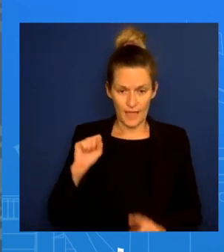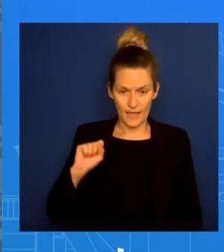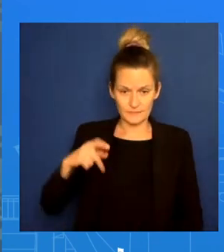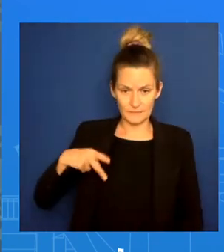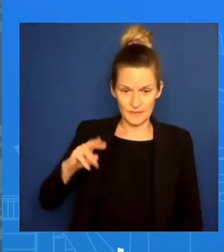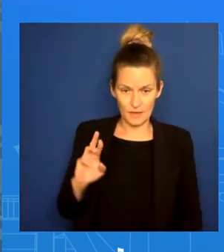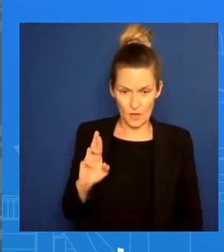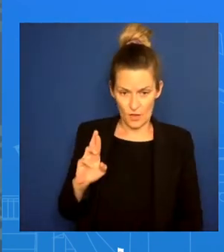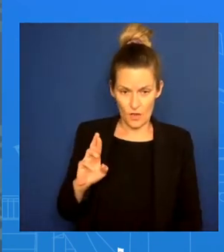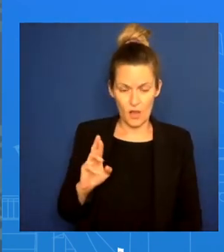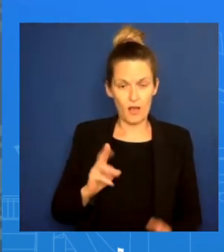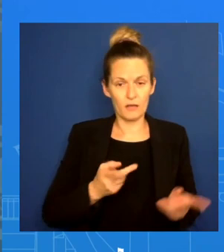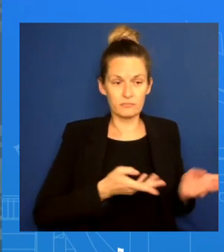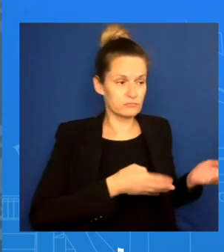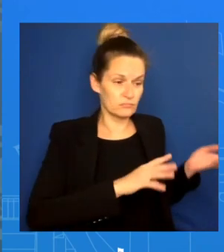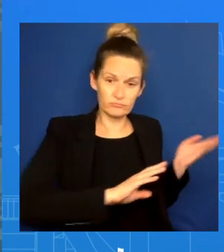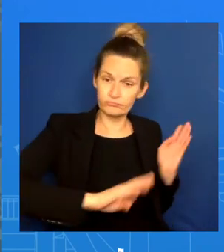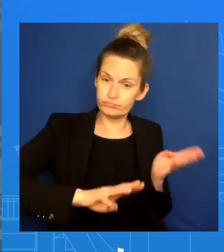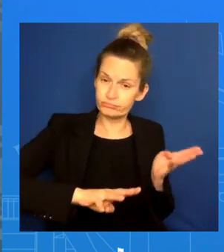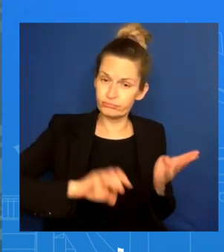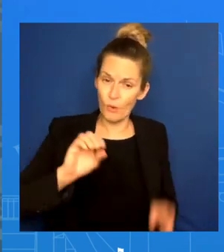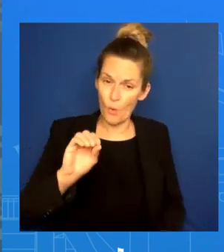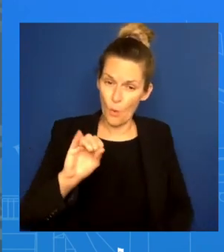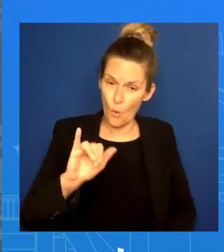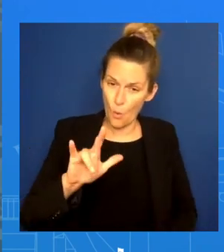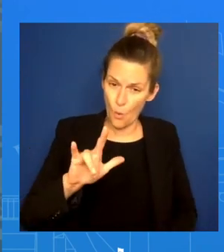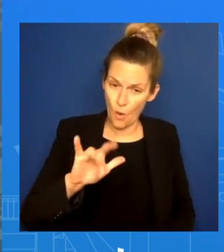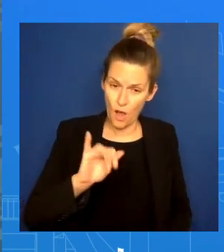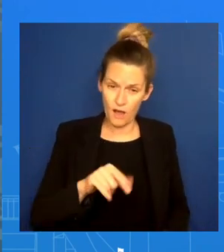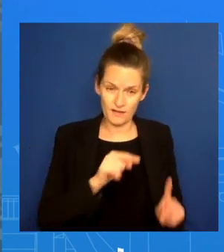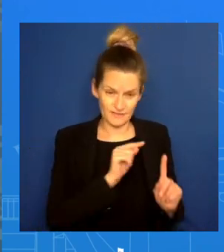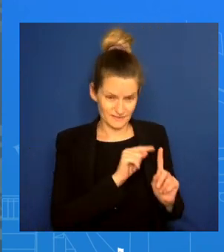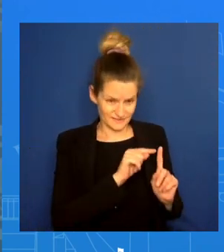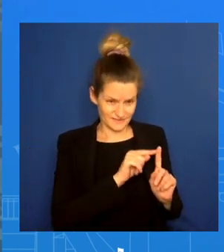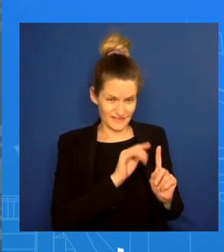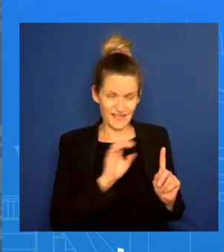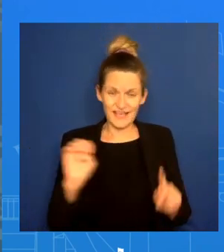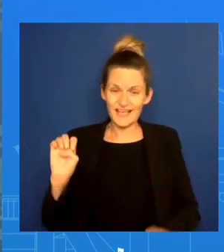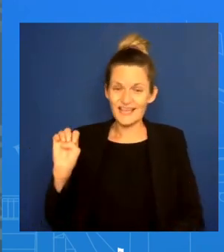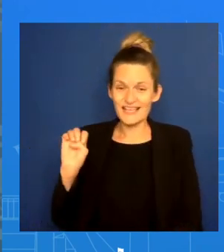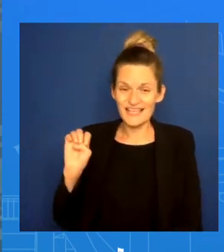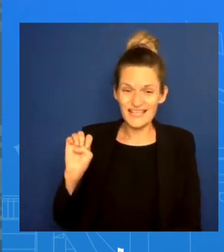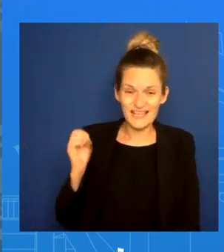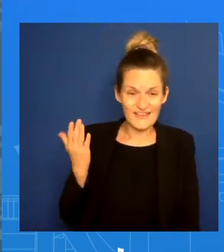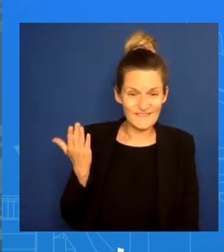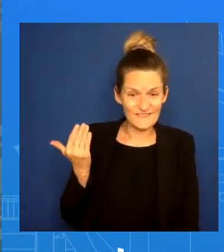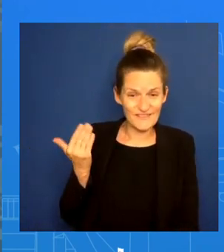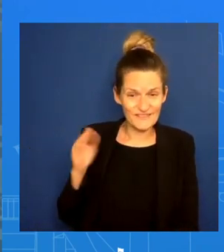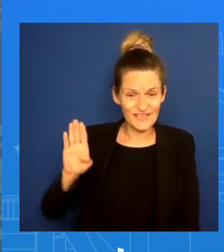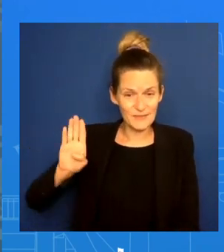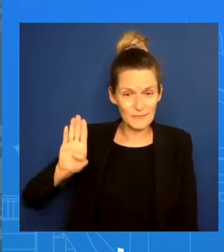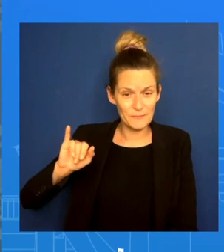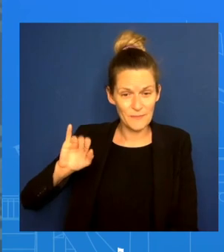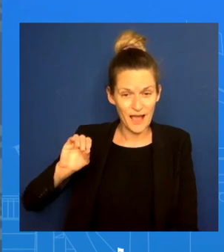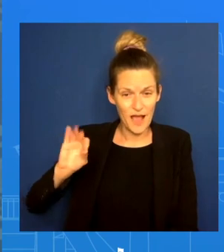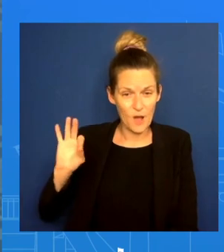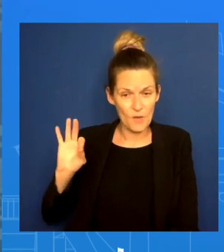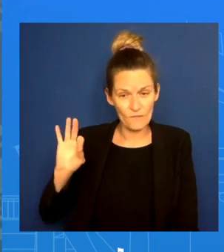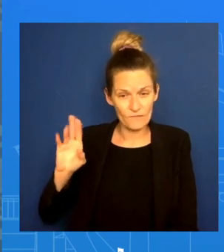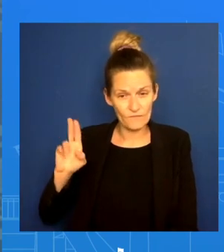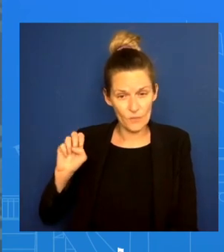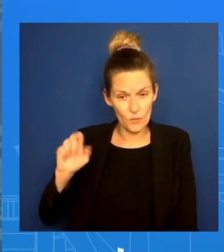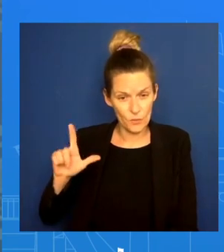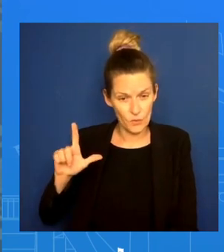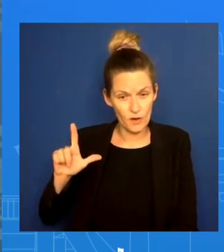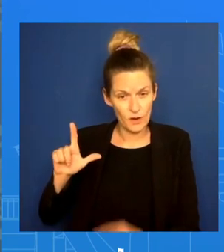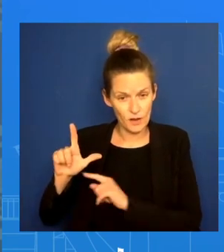not normally done during the summer. And he did that so that we can bring some costs down. Even the Treasury Department announced yesterday that